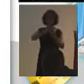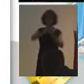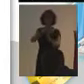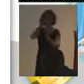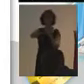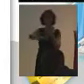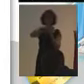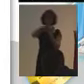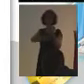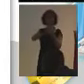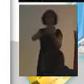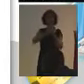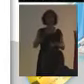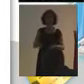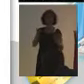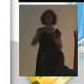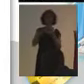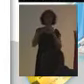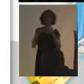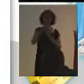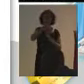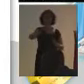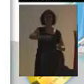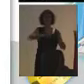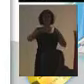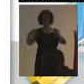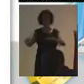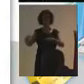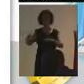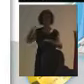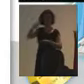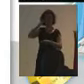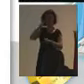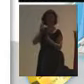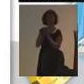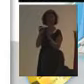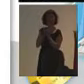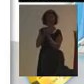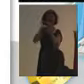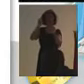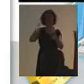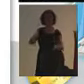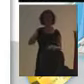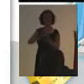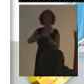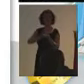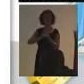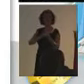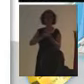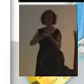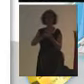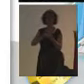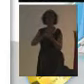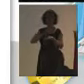to be transferred into audiobooks, to be transferred into Braille, etc. So teachers are now